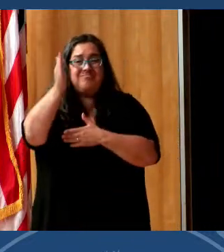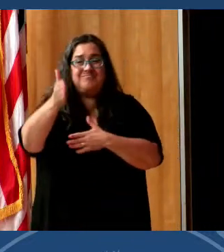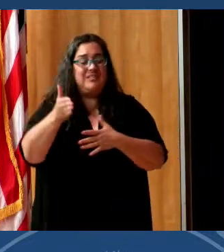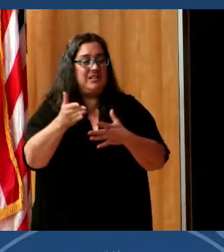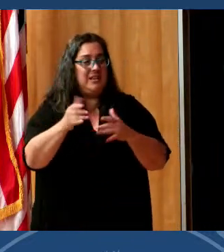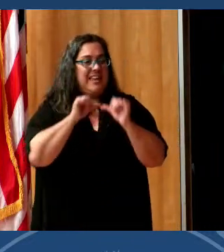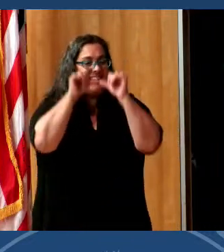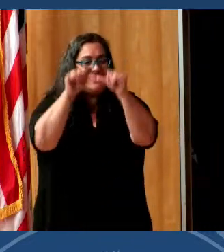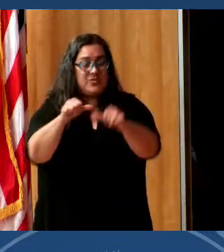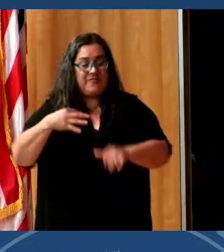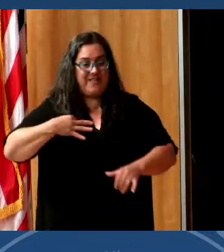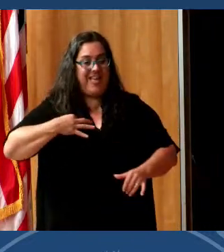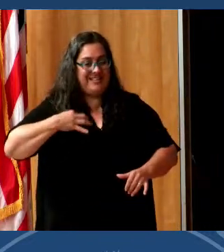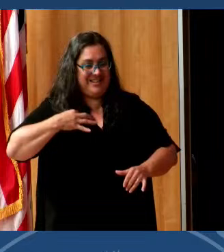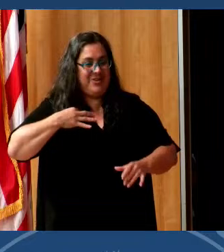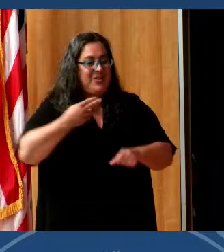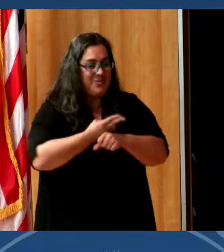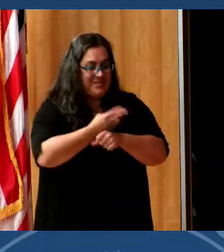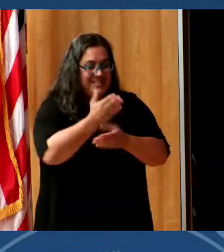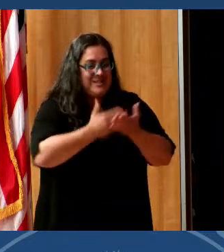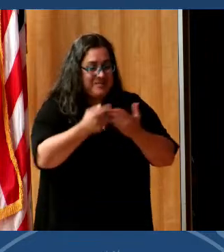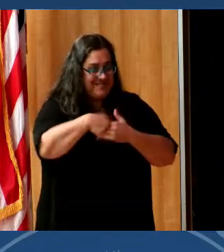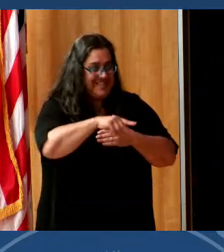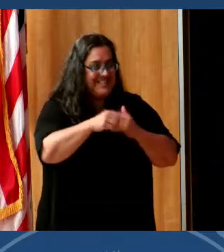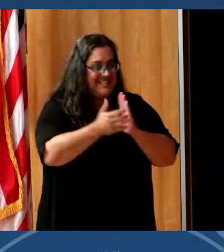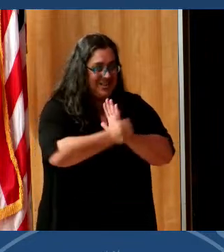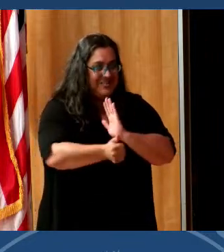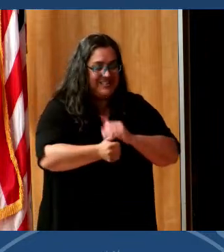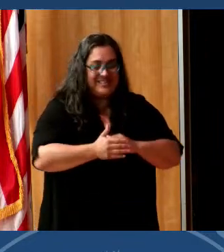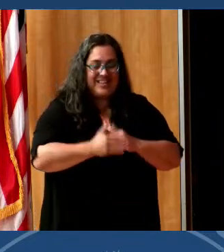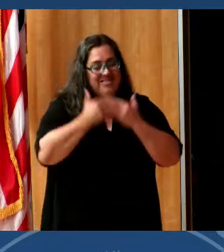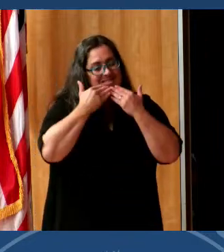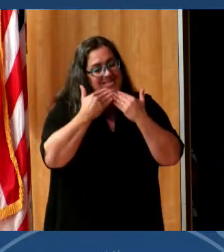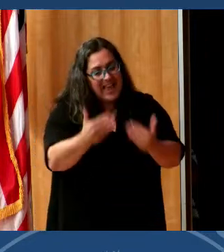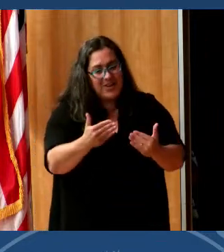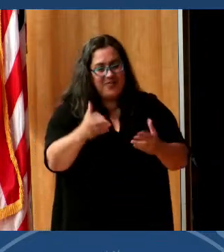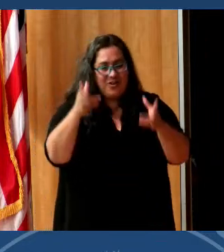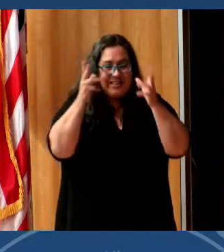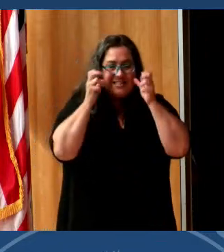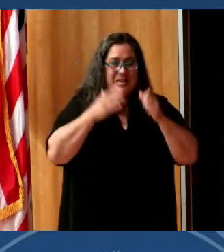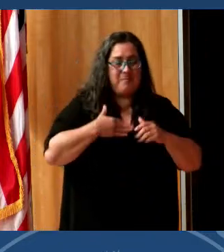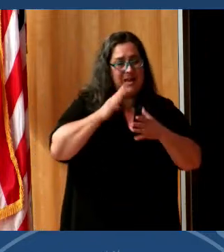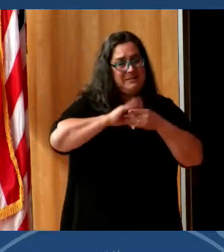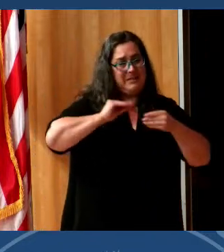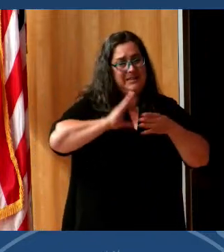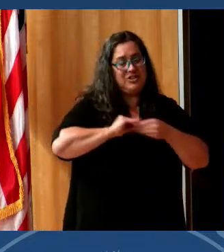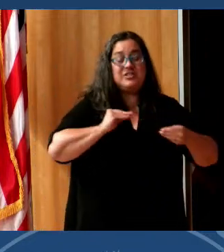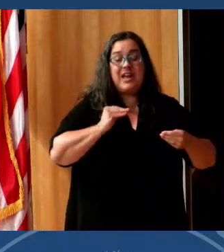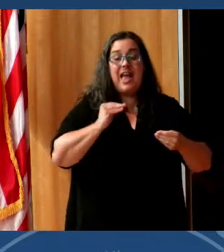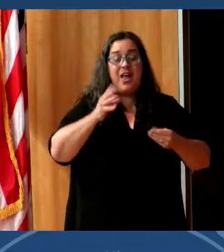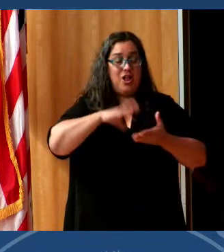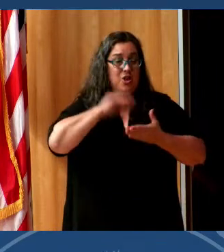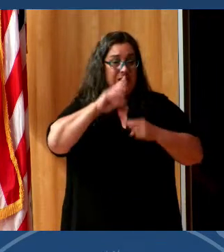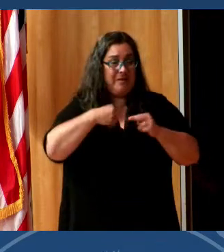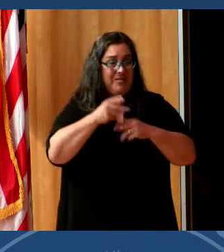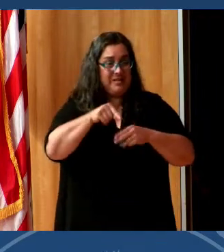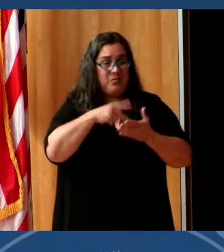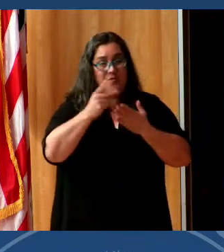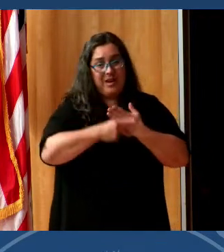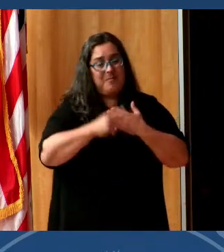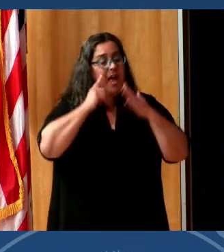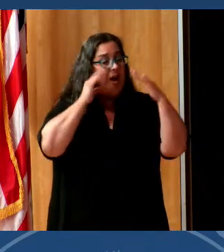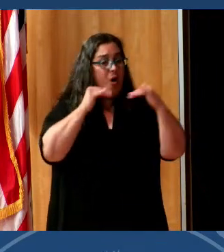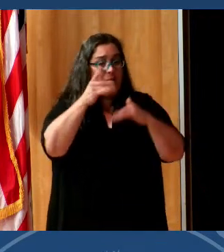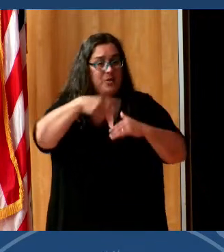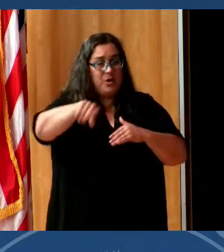to continue to volunteer using some of these skills. Thank you for listening to my speech and learning a little more about this program, and I hope that